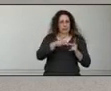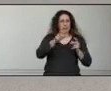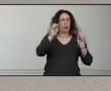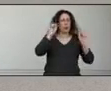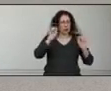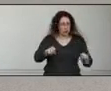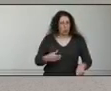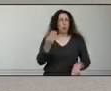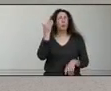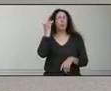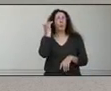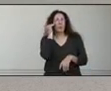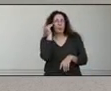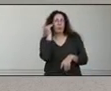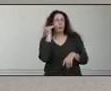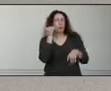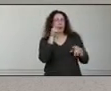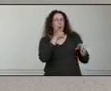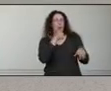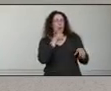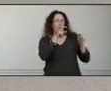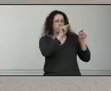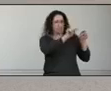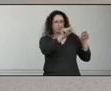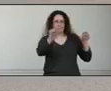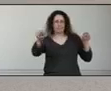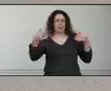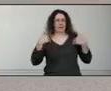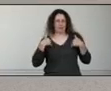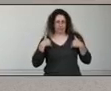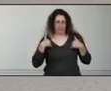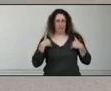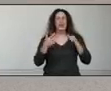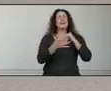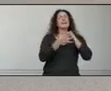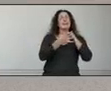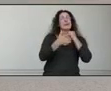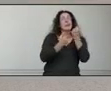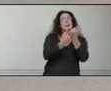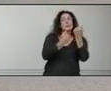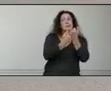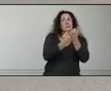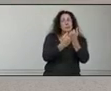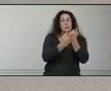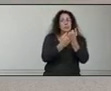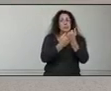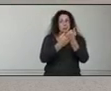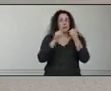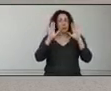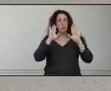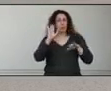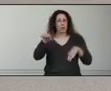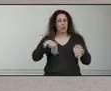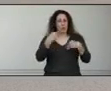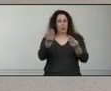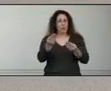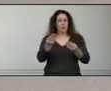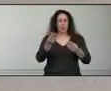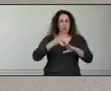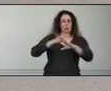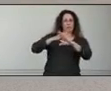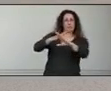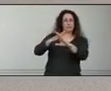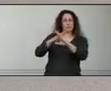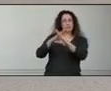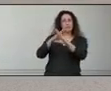infected. We provide technical assistance in terms of helping them identify infection prevention measures